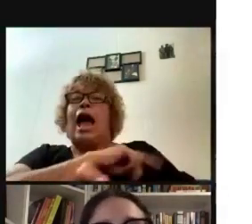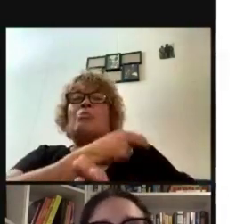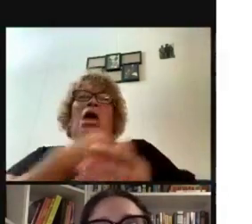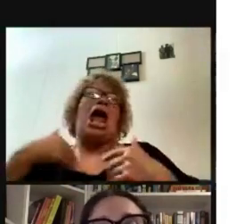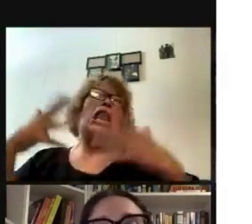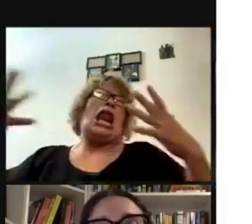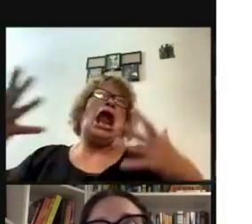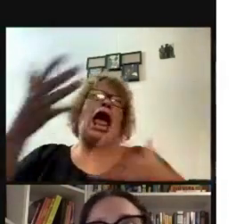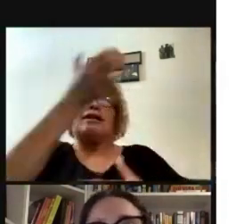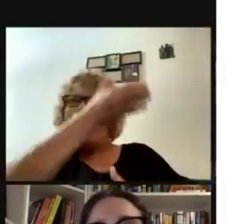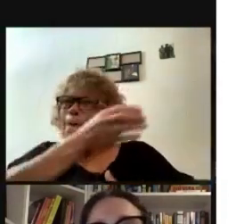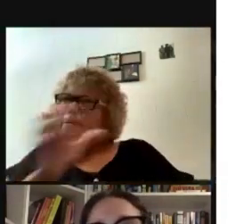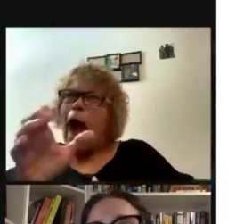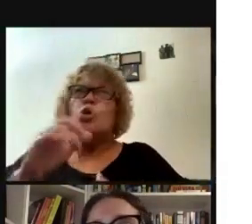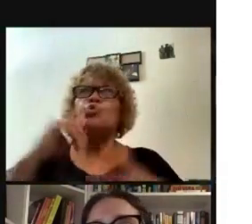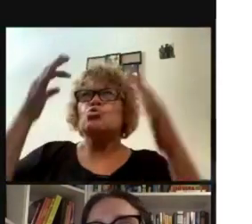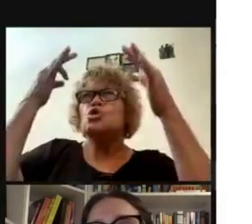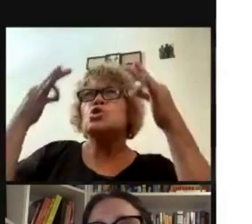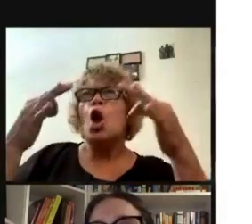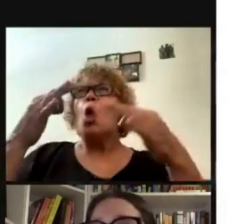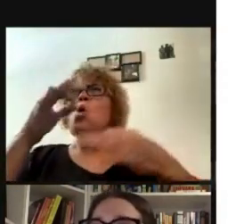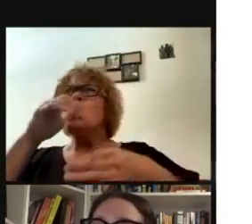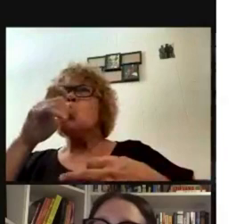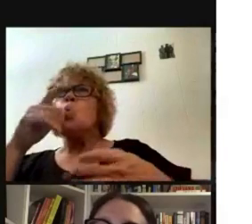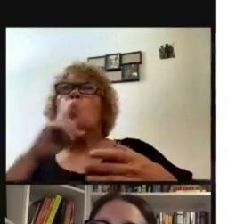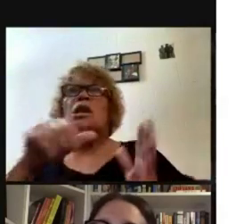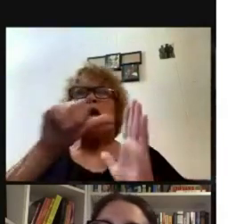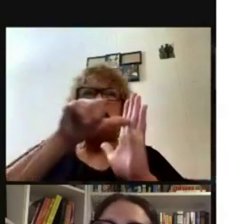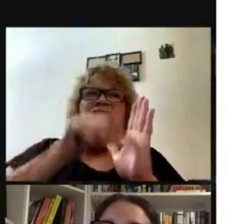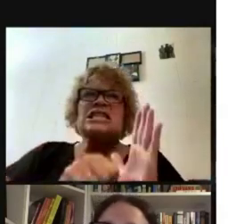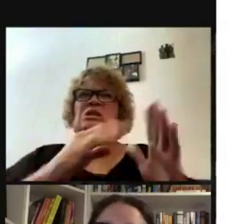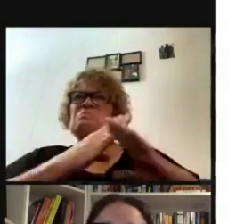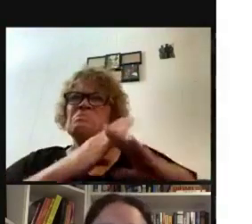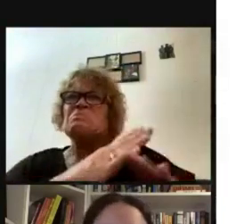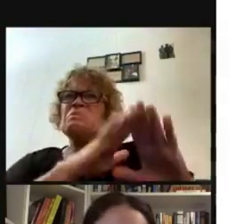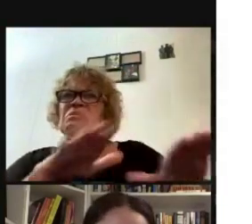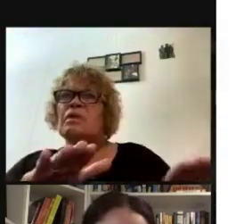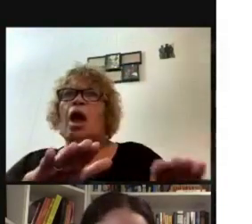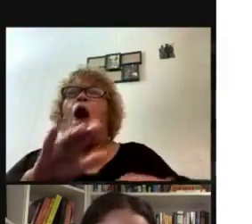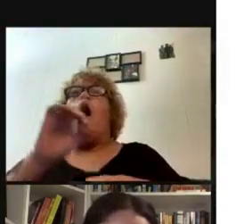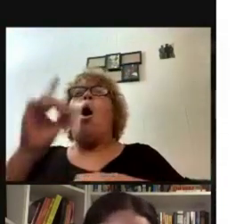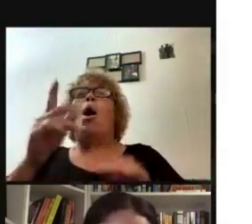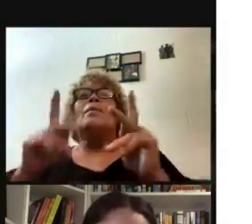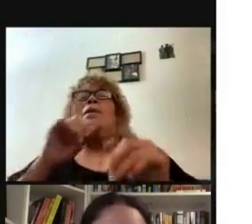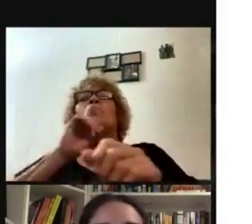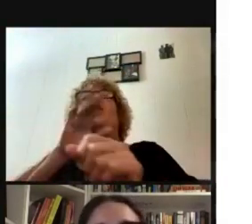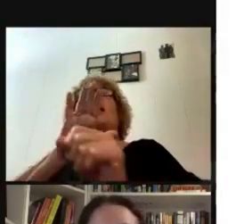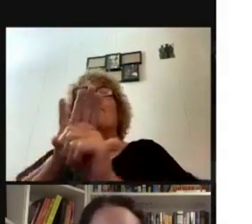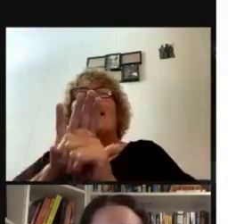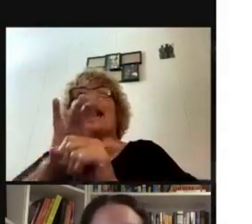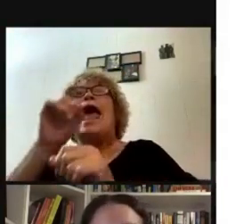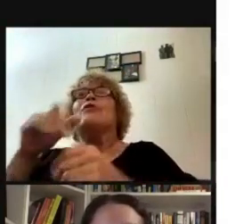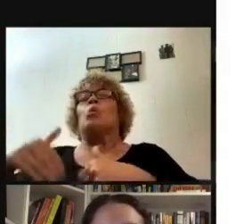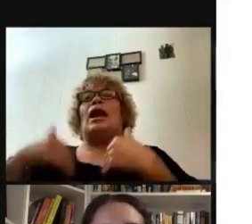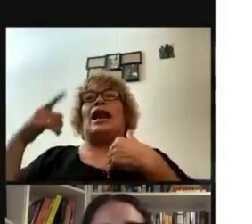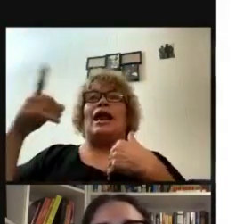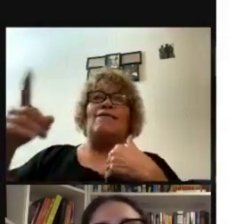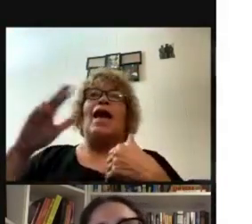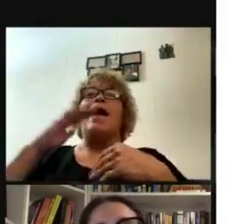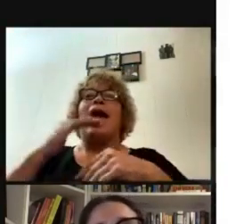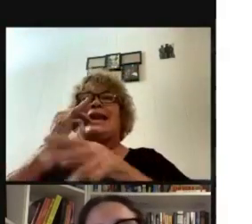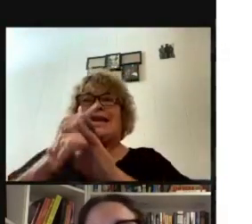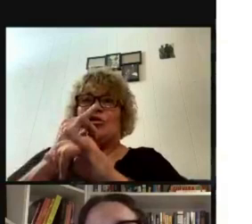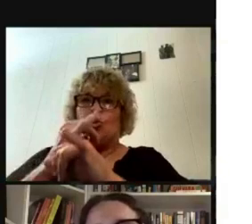make decisions over who would be subject to sterilization. So only people that were committed to state institutions were subject to the